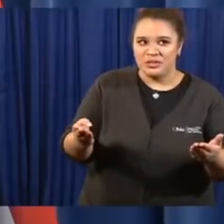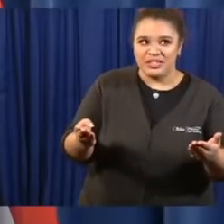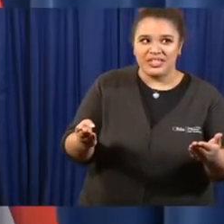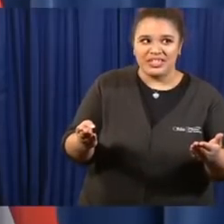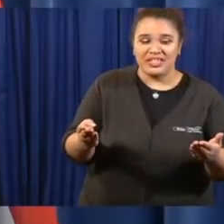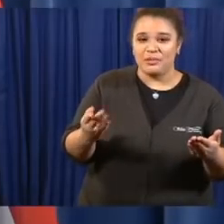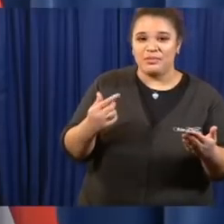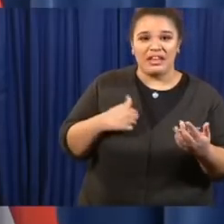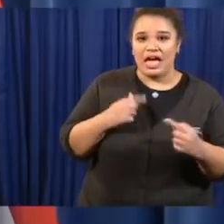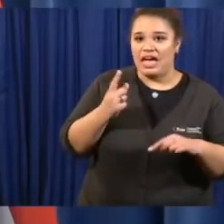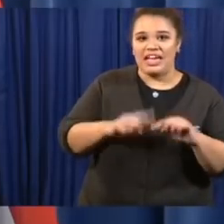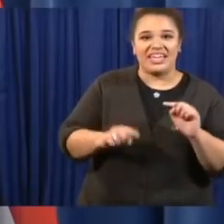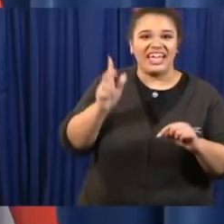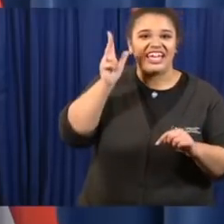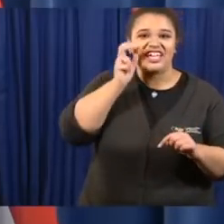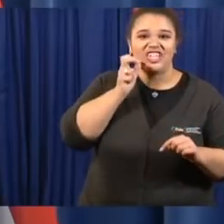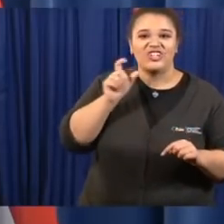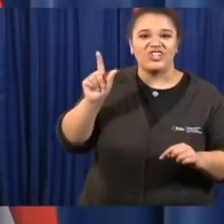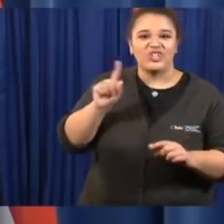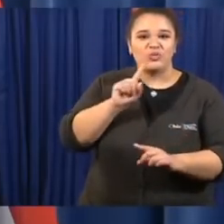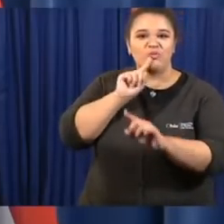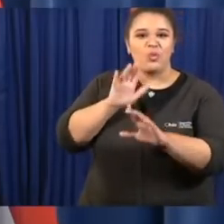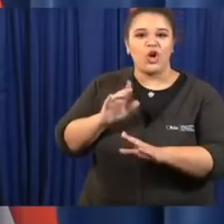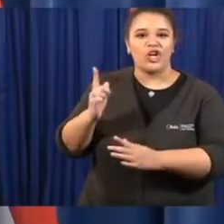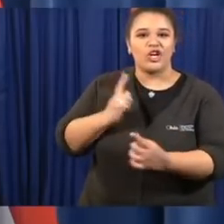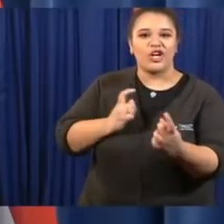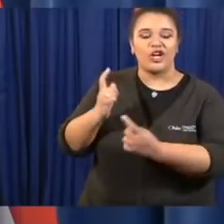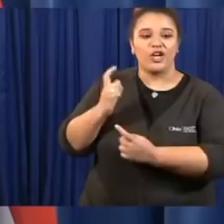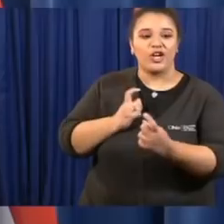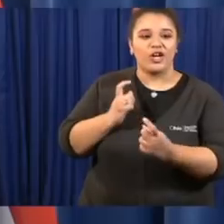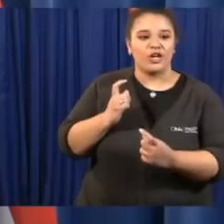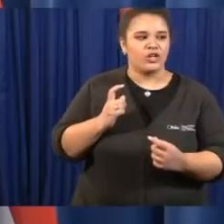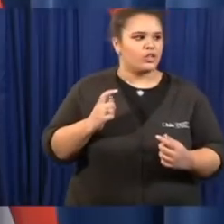but I cannot hear the question. Oh, so sorry. Do I start all over?